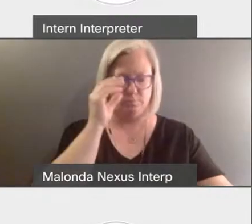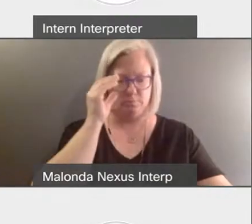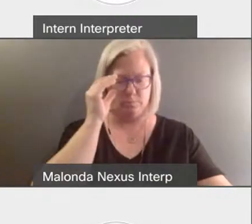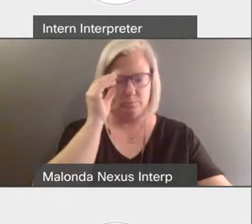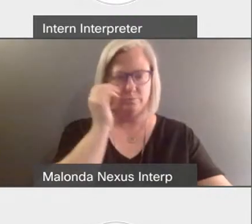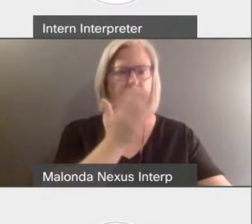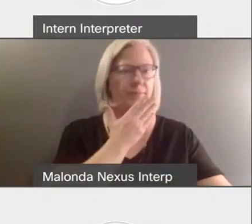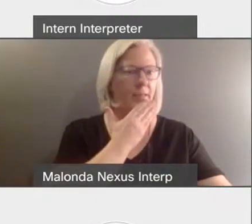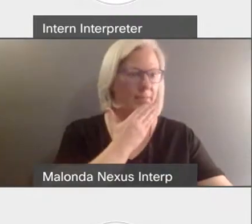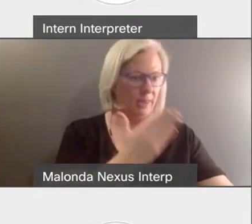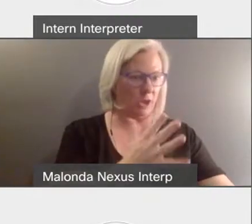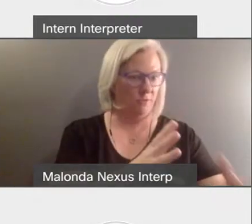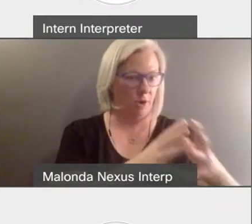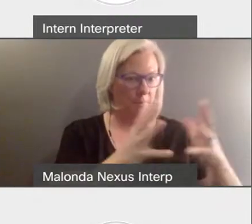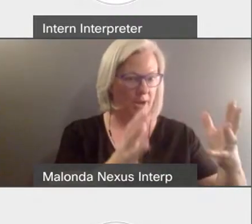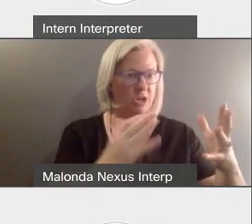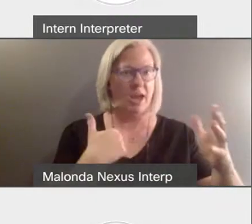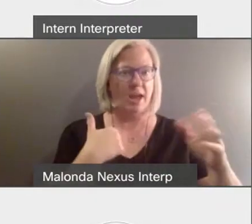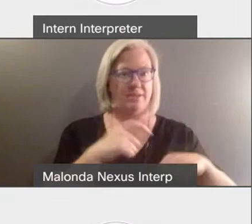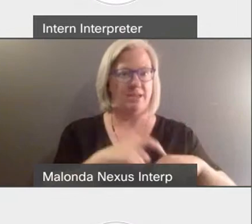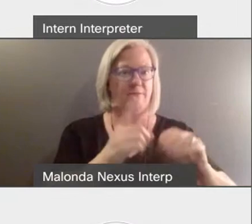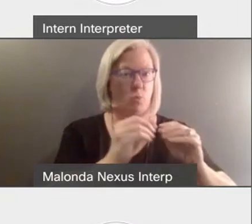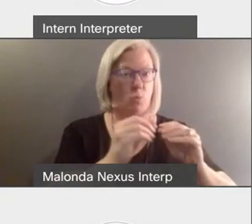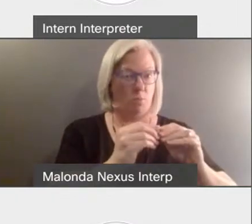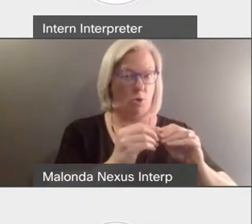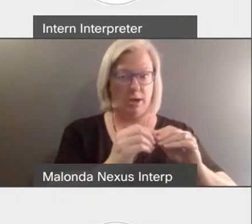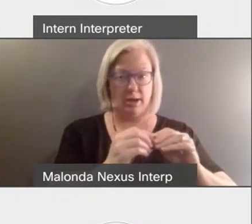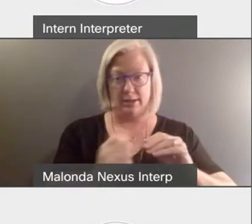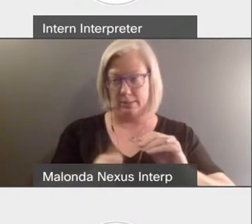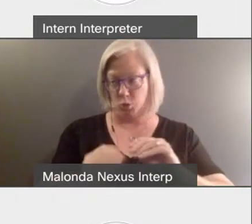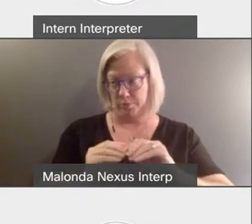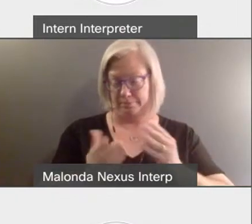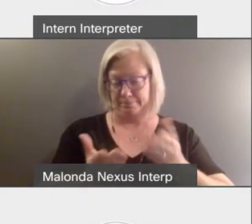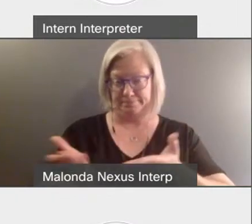Thank you very much. We have time for one more. Is there anybody else?